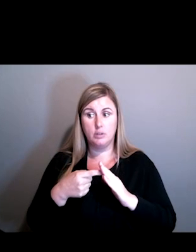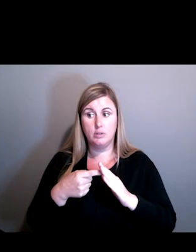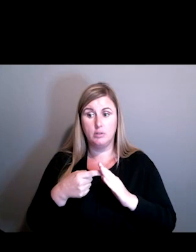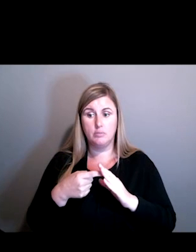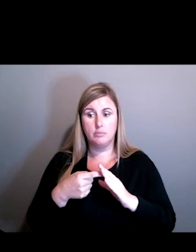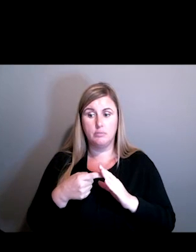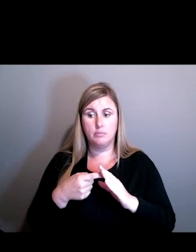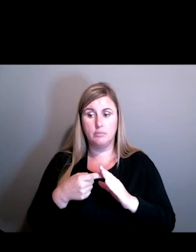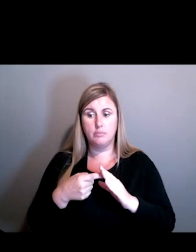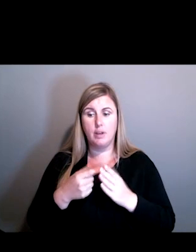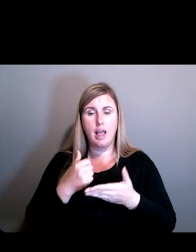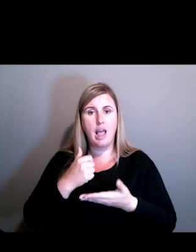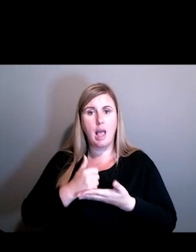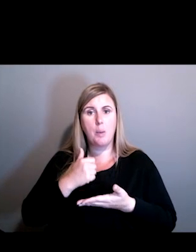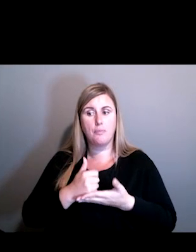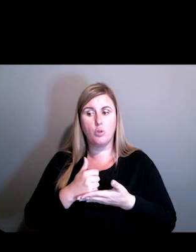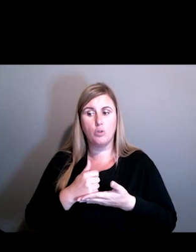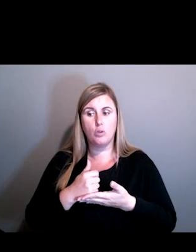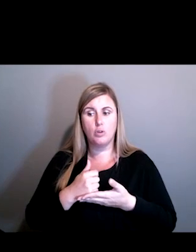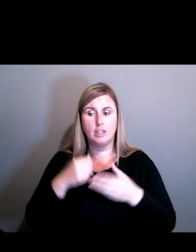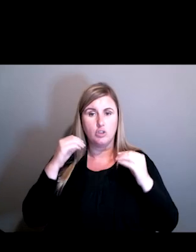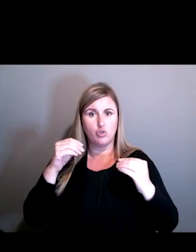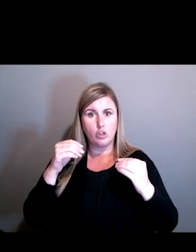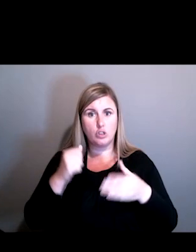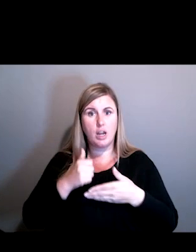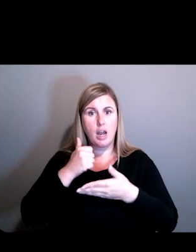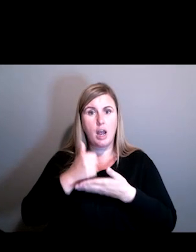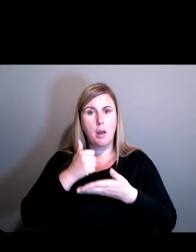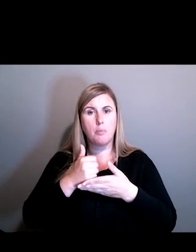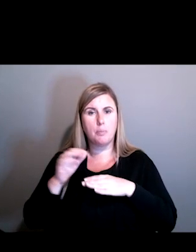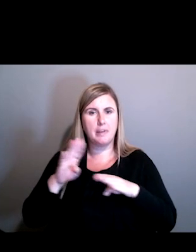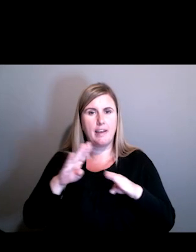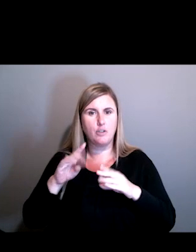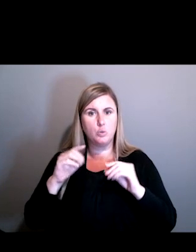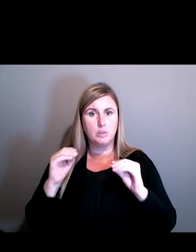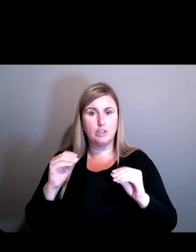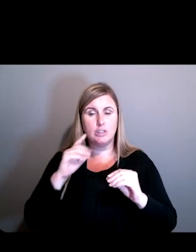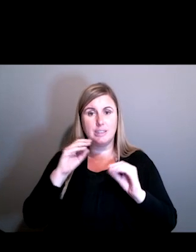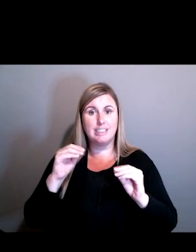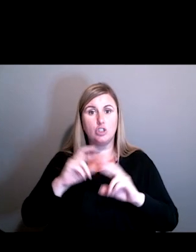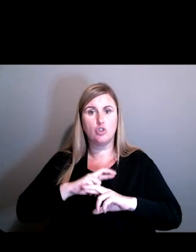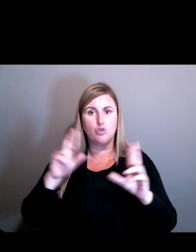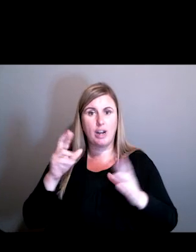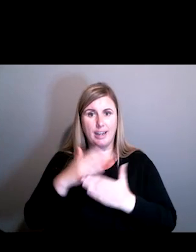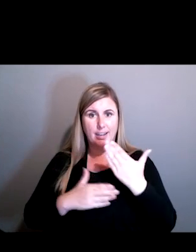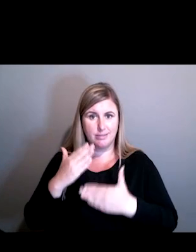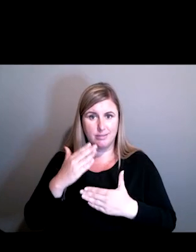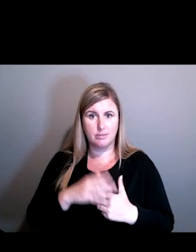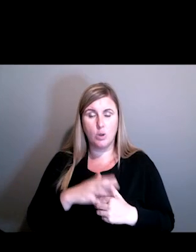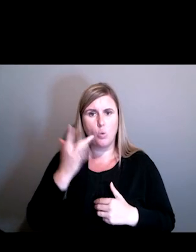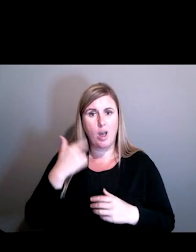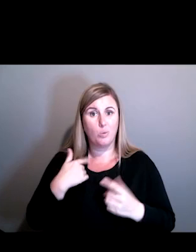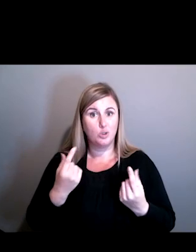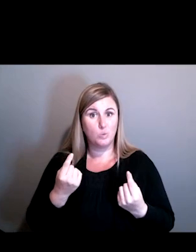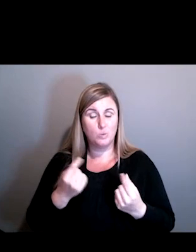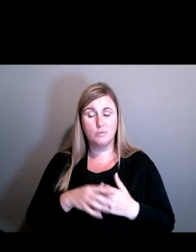some helpful instructions and helpful behaviors to teach is to teach ready hands. Why do we